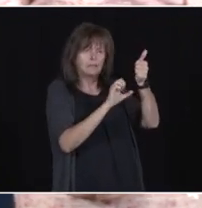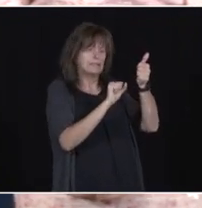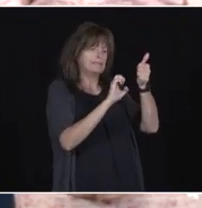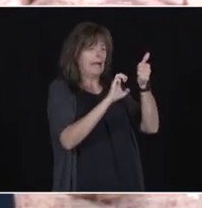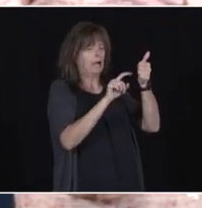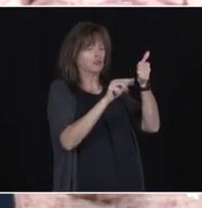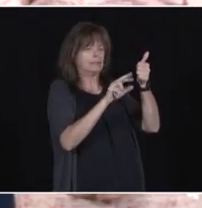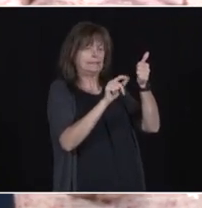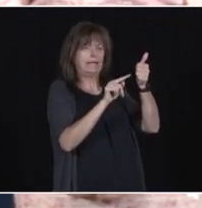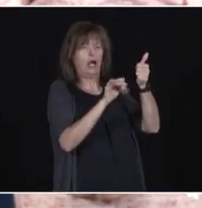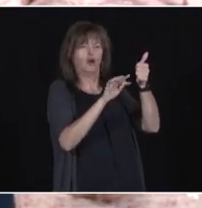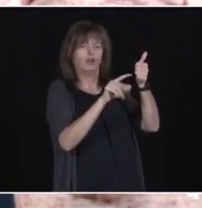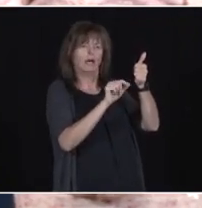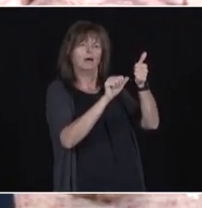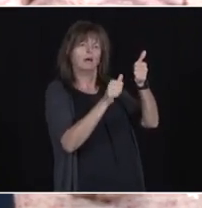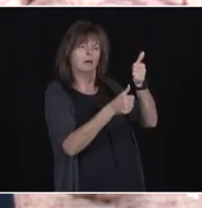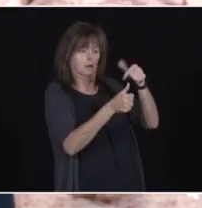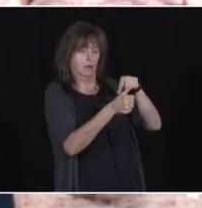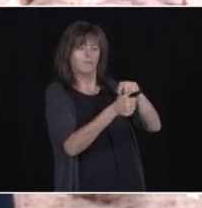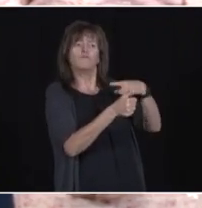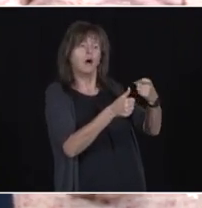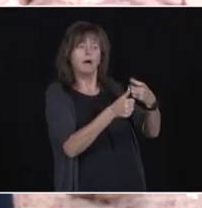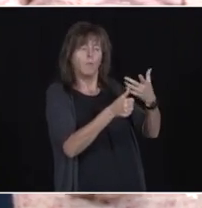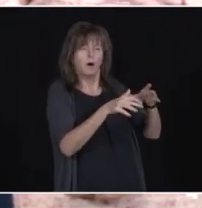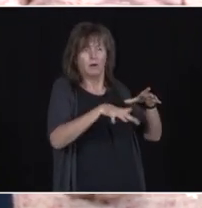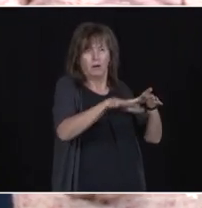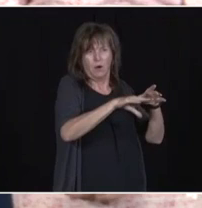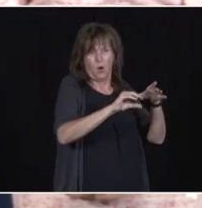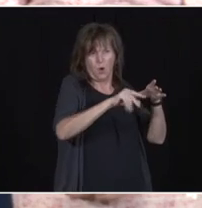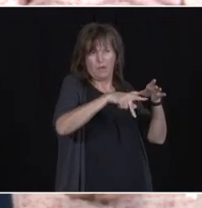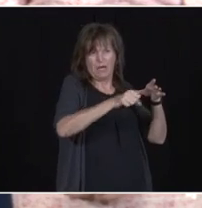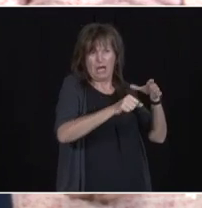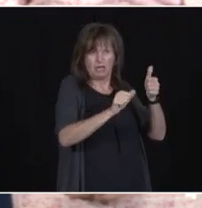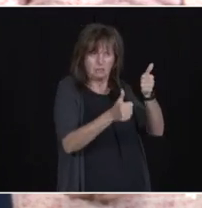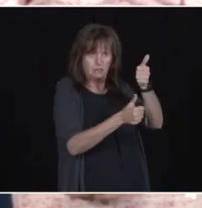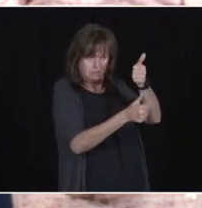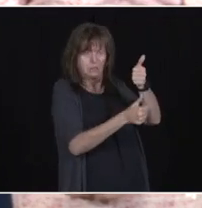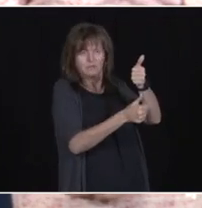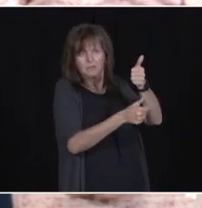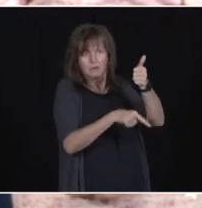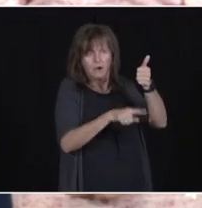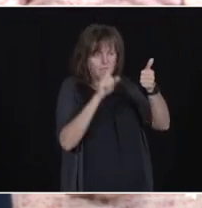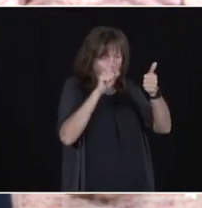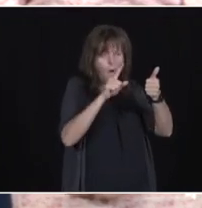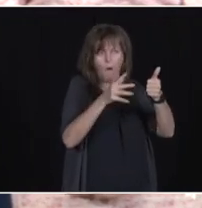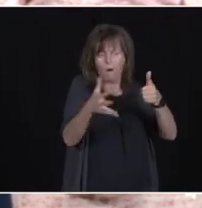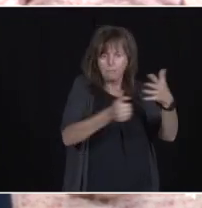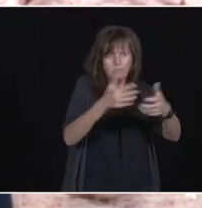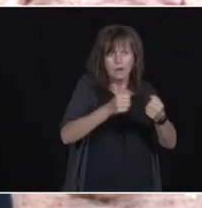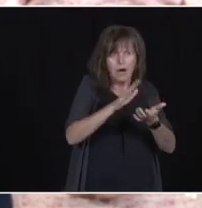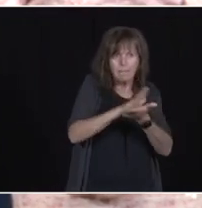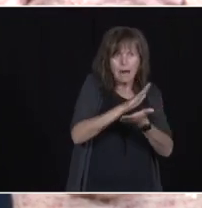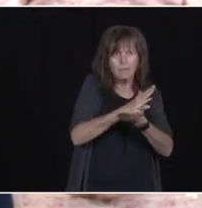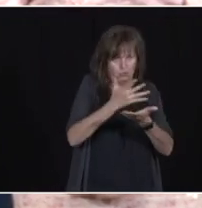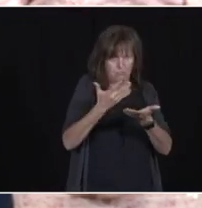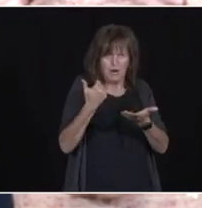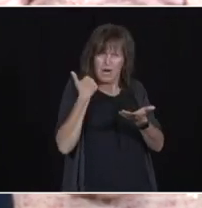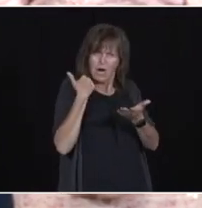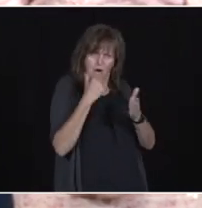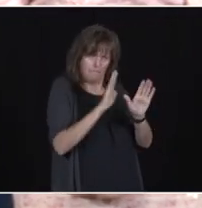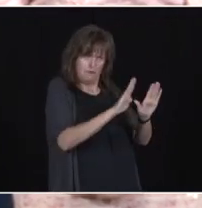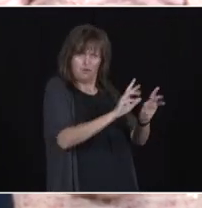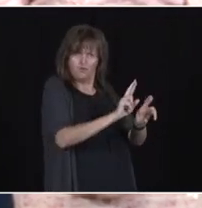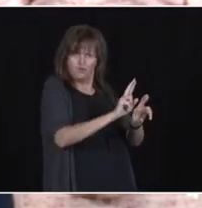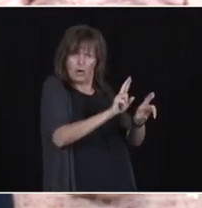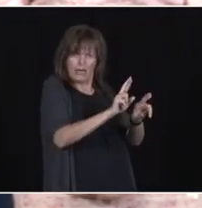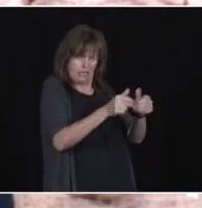making sure that they are resourced as they need to make sure that they can determine what next steps they need to